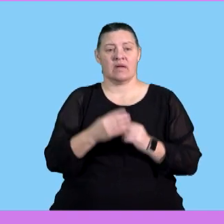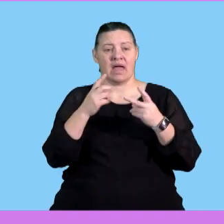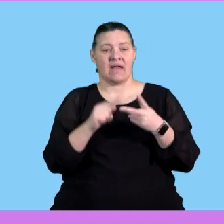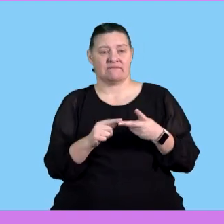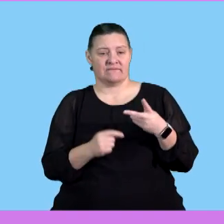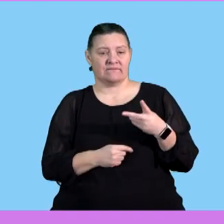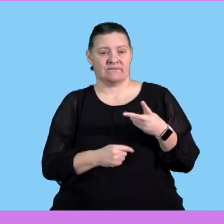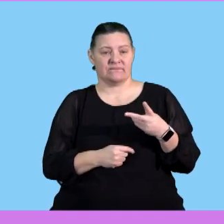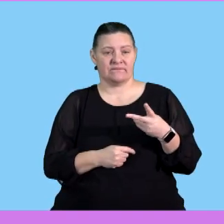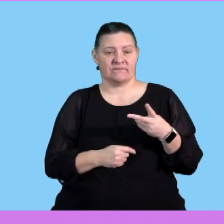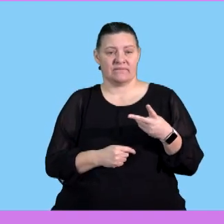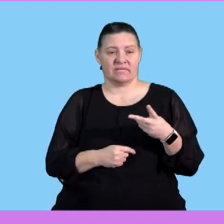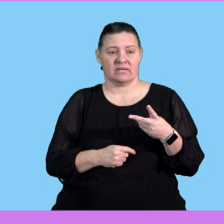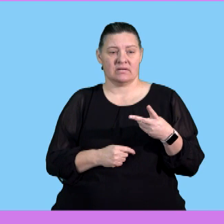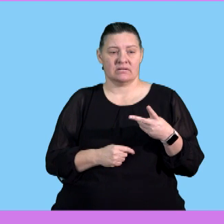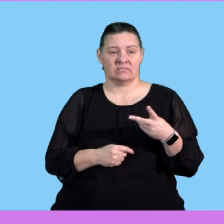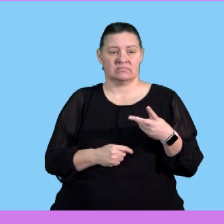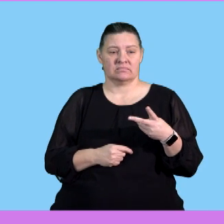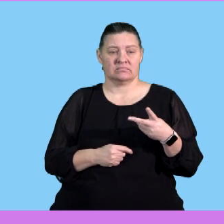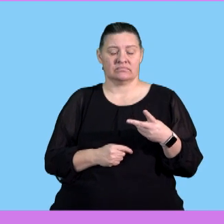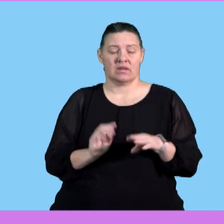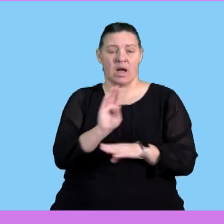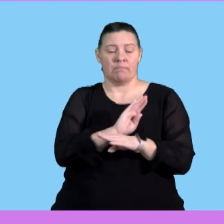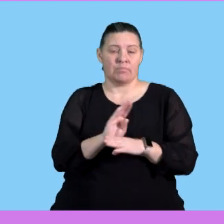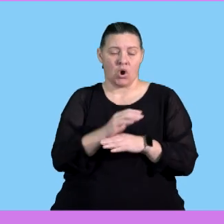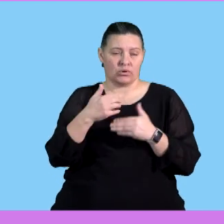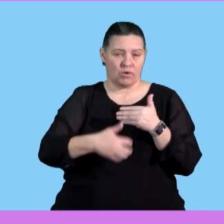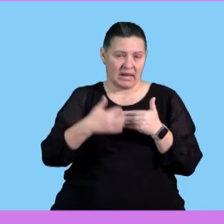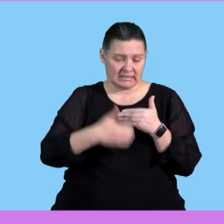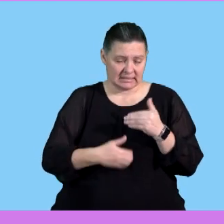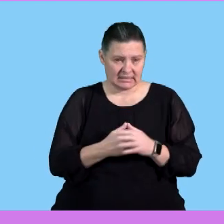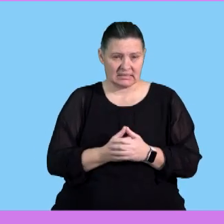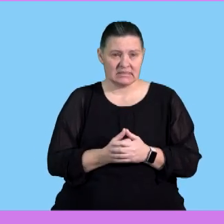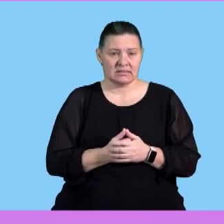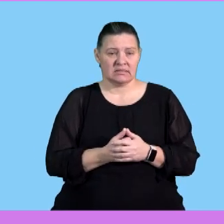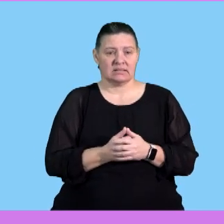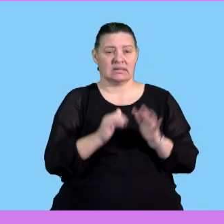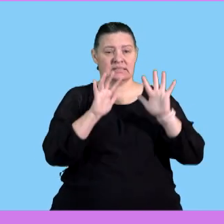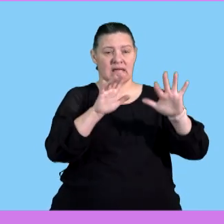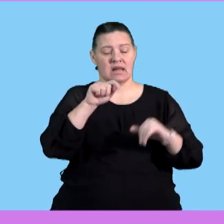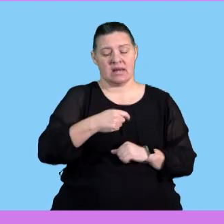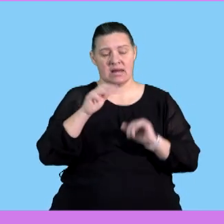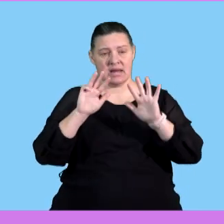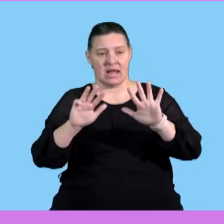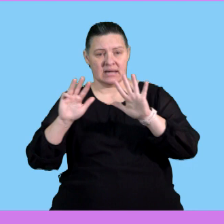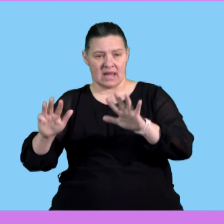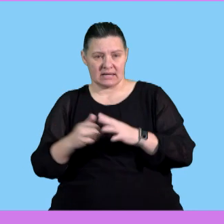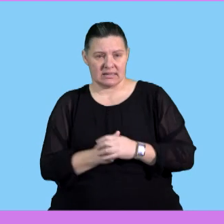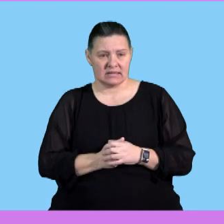14.99, and then we have brown bread, which is